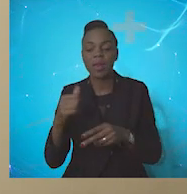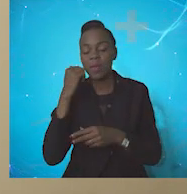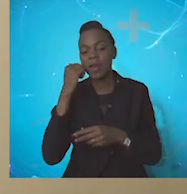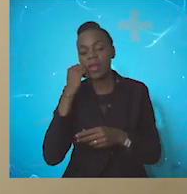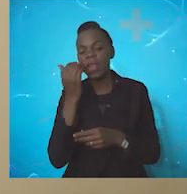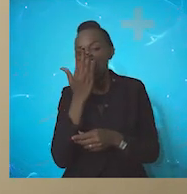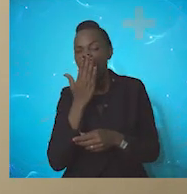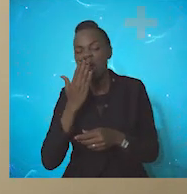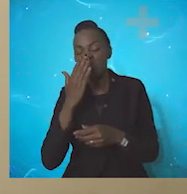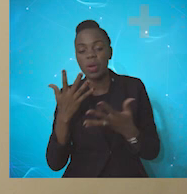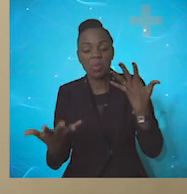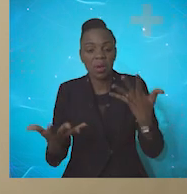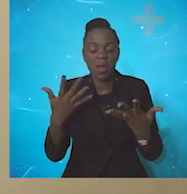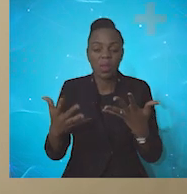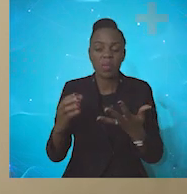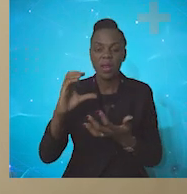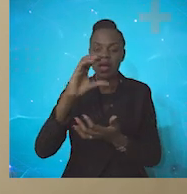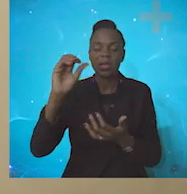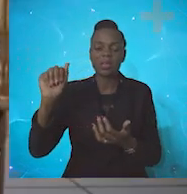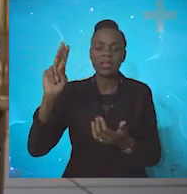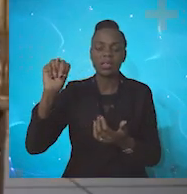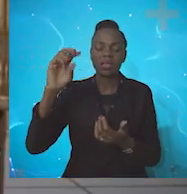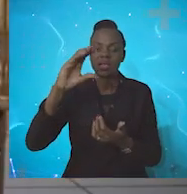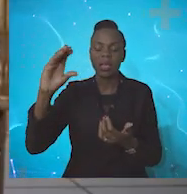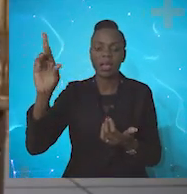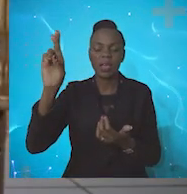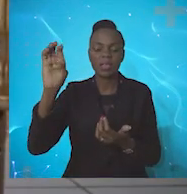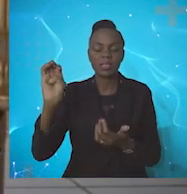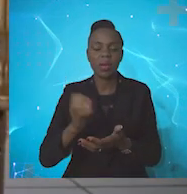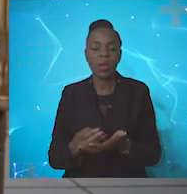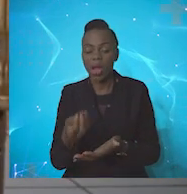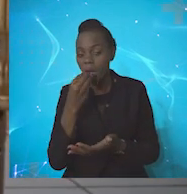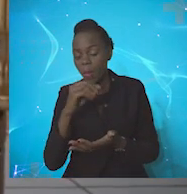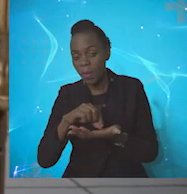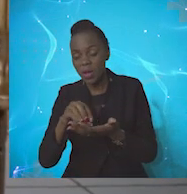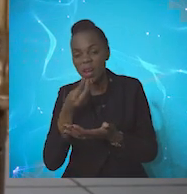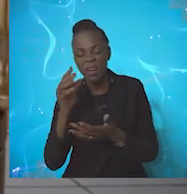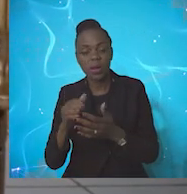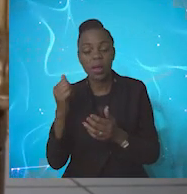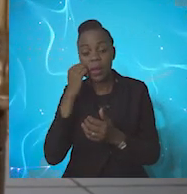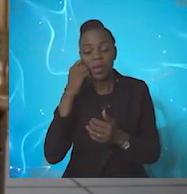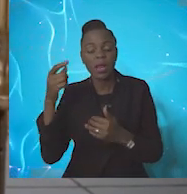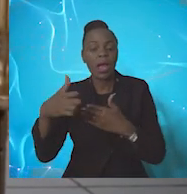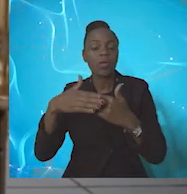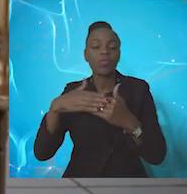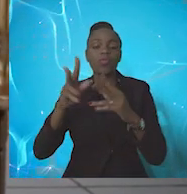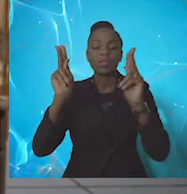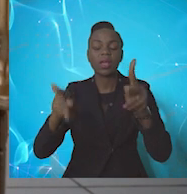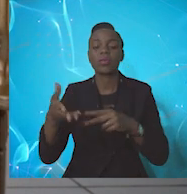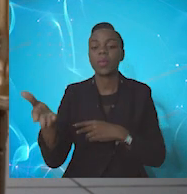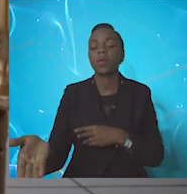immunity. People who have cancer can have a low immunity. There are some drugs that can cause low immunity. So this disease can affect such people as